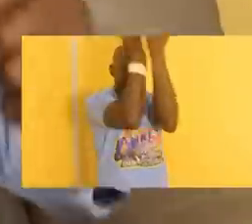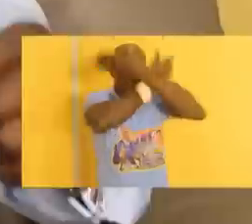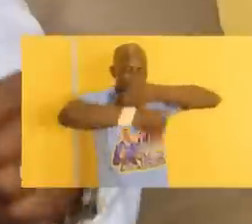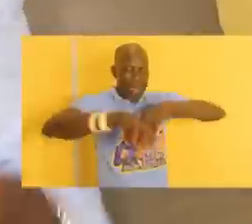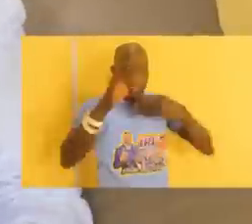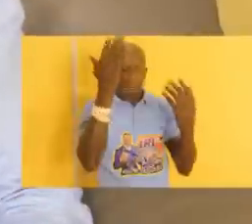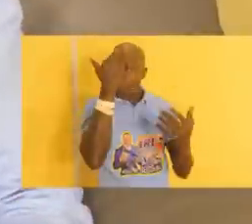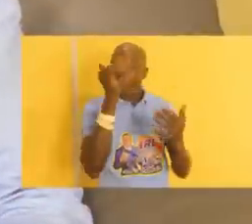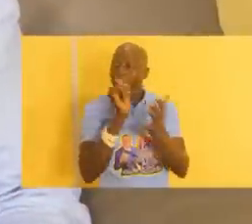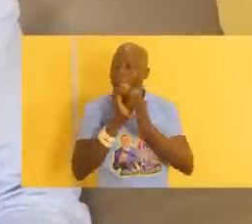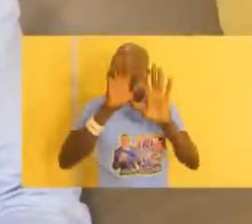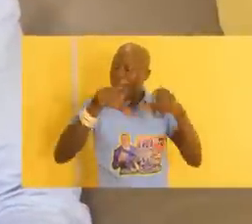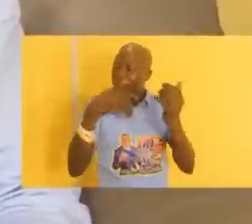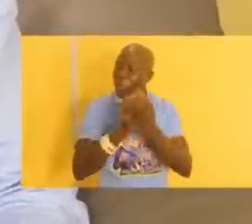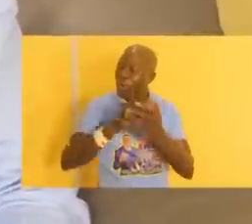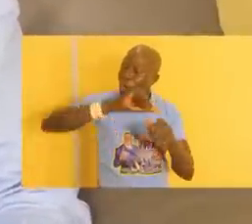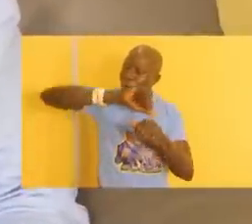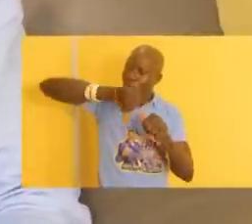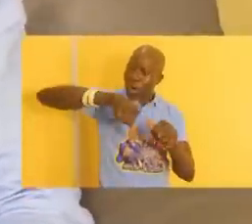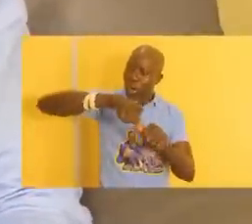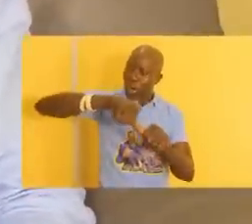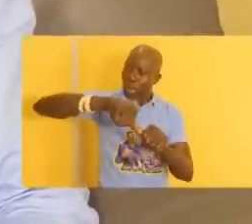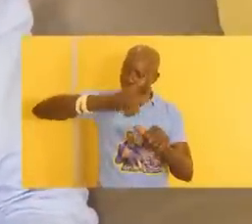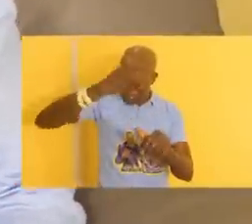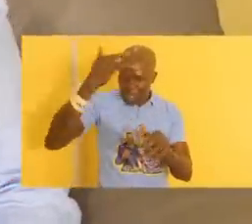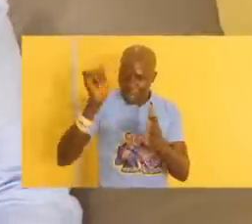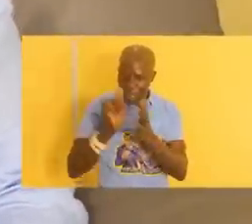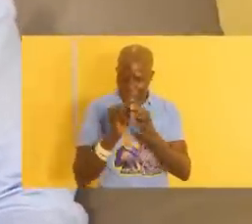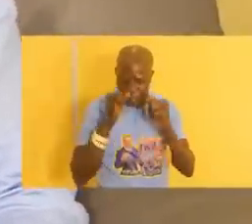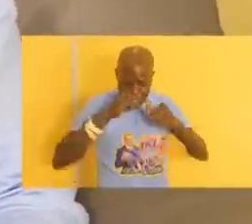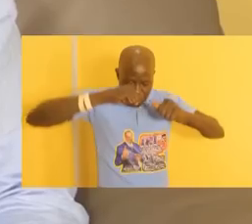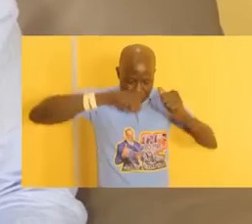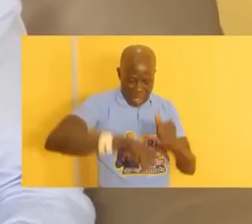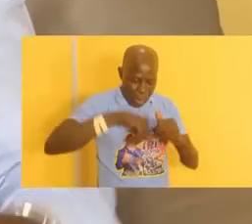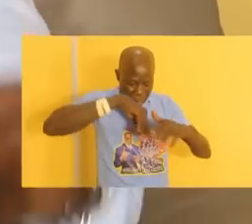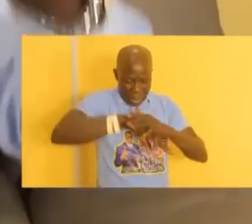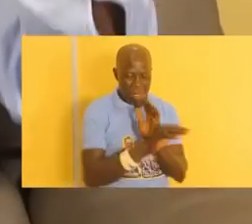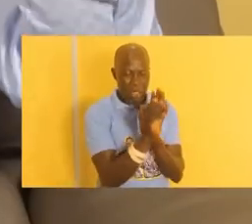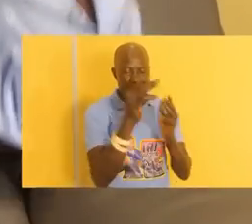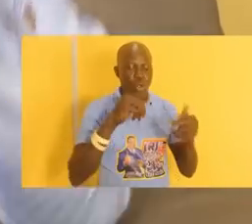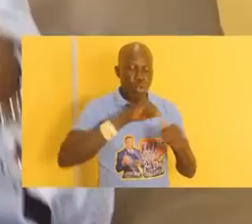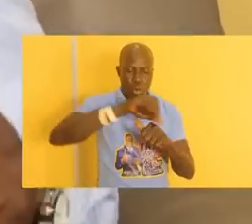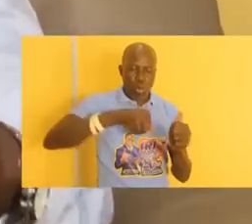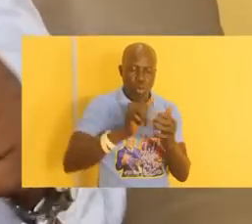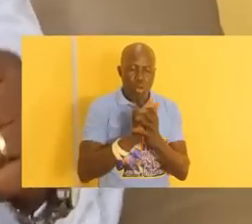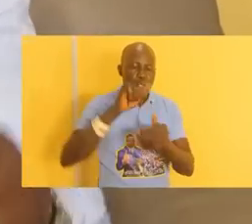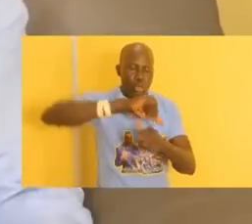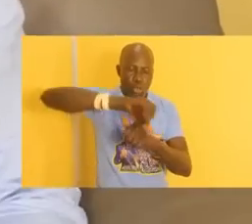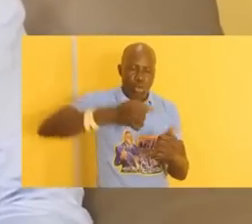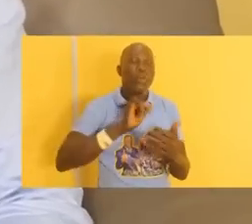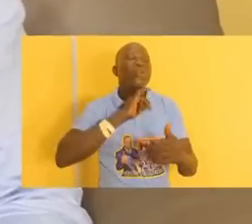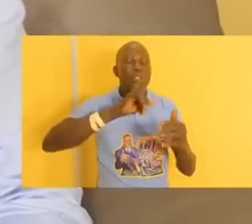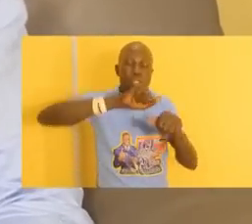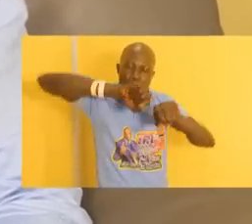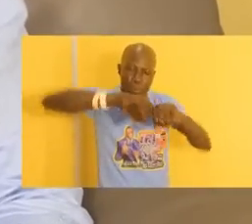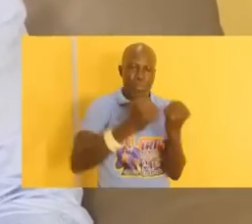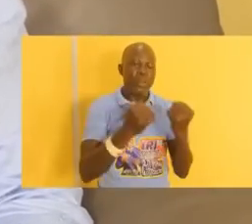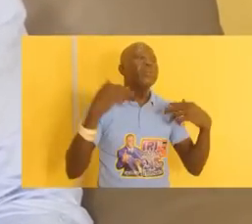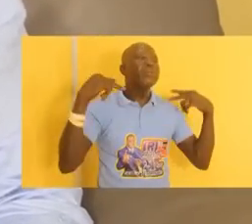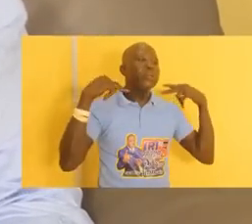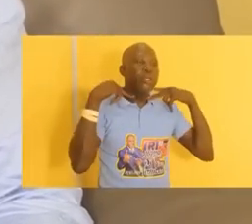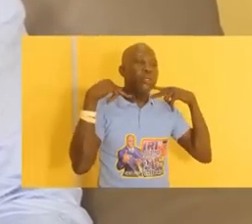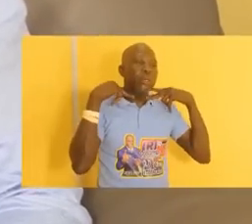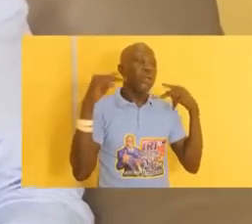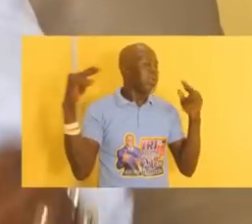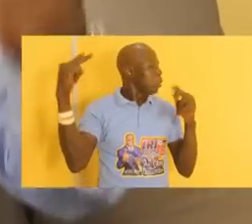po ororo fun won? Why did he give them all? Tori pe agbara wa ninu ororo. Because power dwells in all. Ororo ma nse si agbara. Anointing breaks you. Egbo